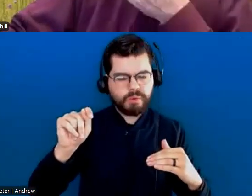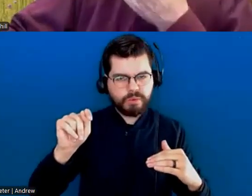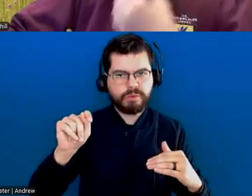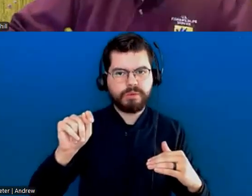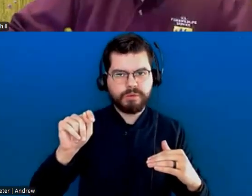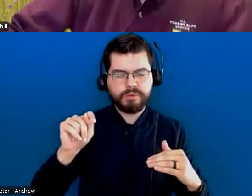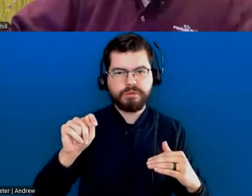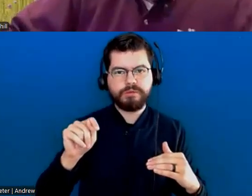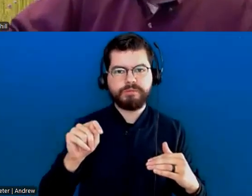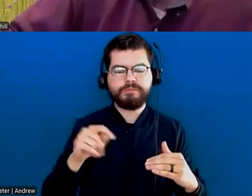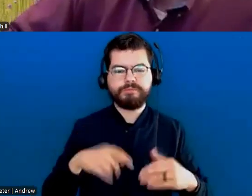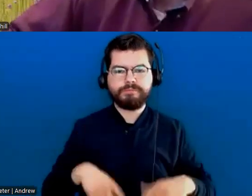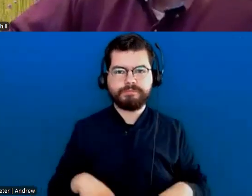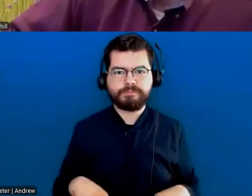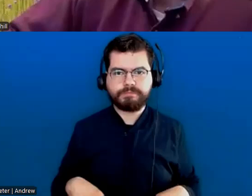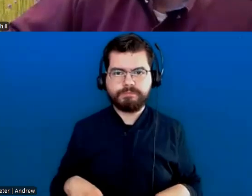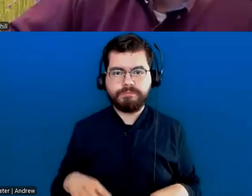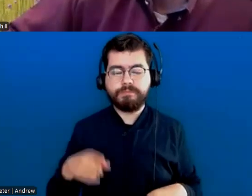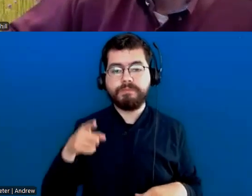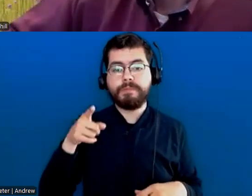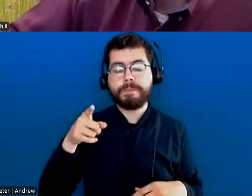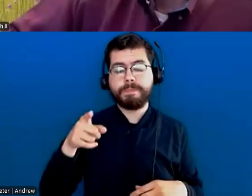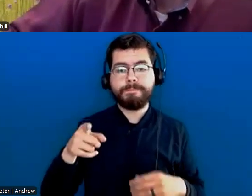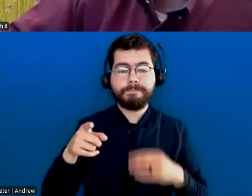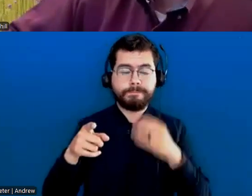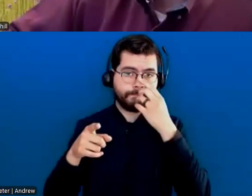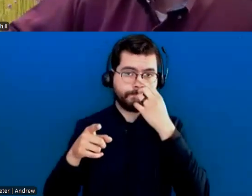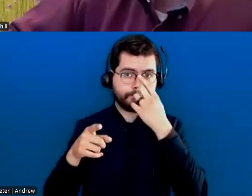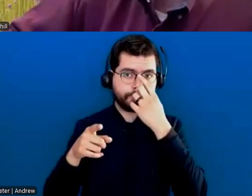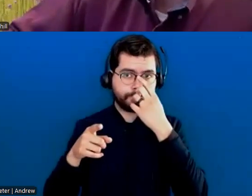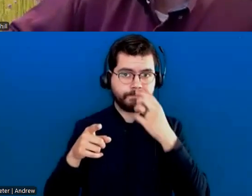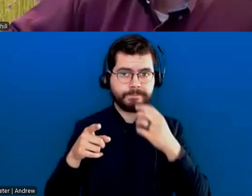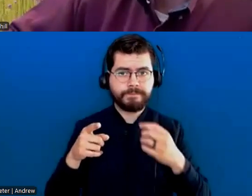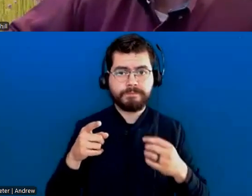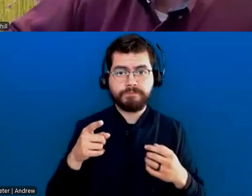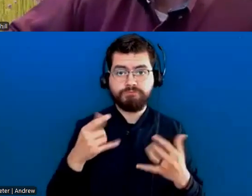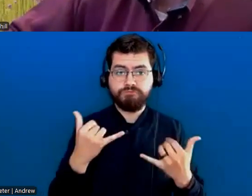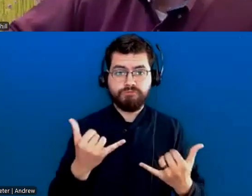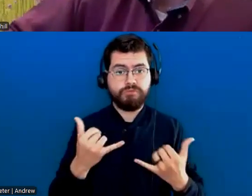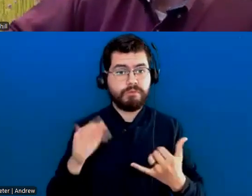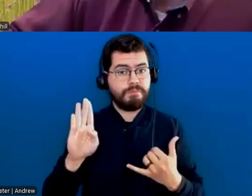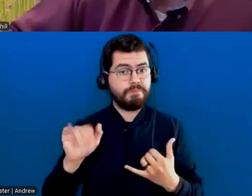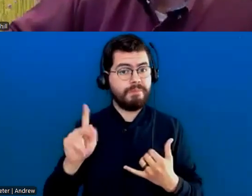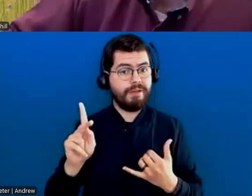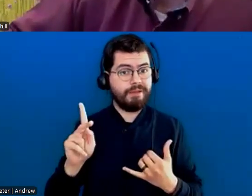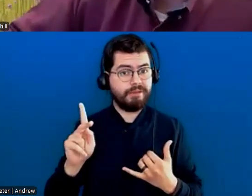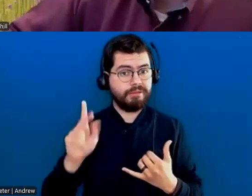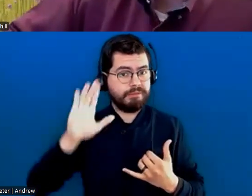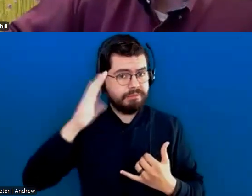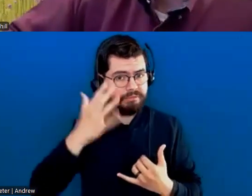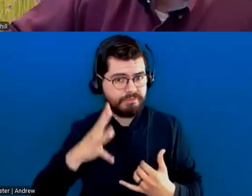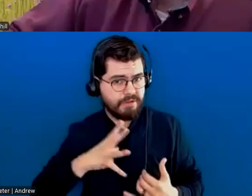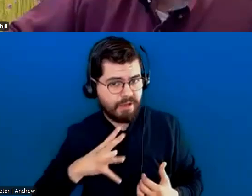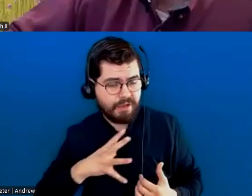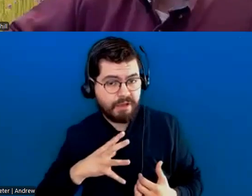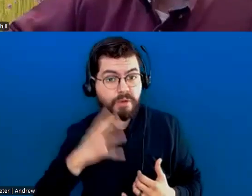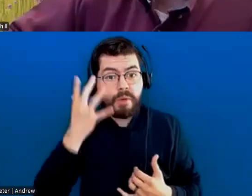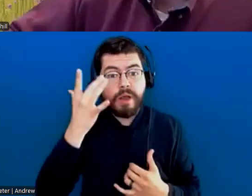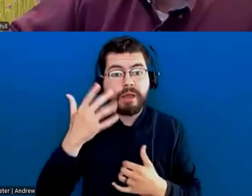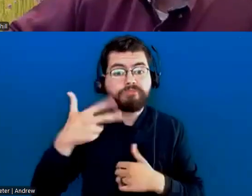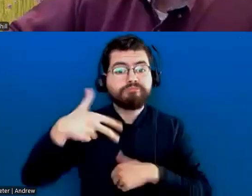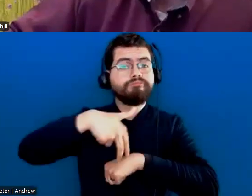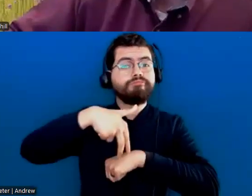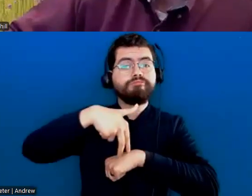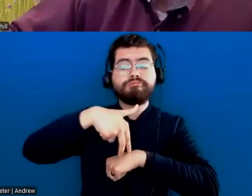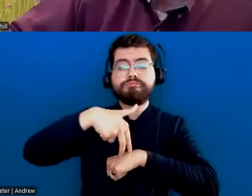bank full through the summer. It doesn't look too bad from the bank because you're standing on the natural levee, but the